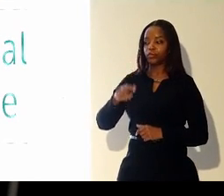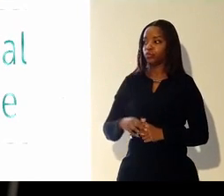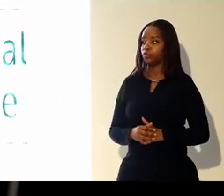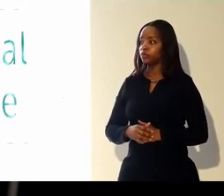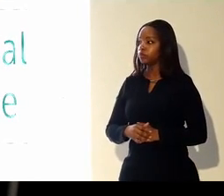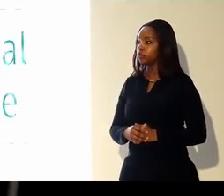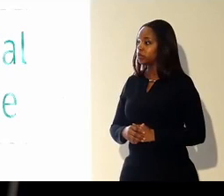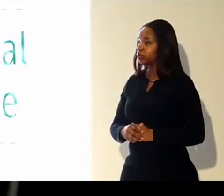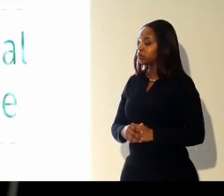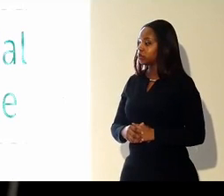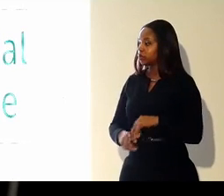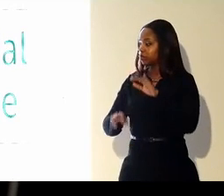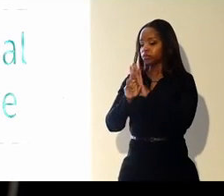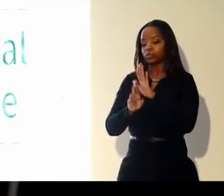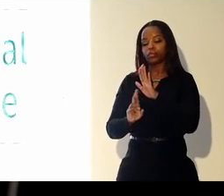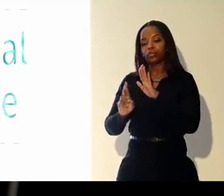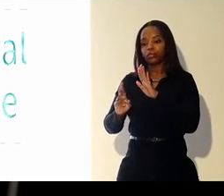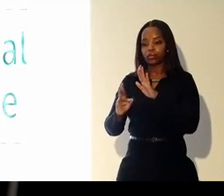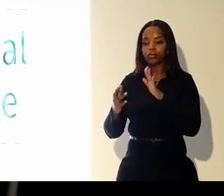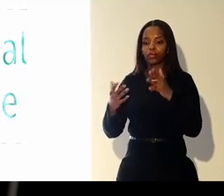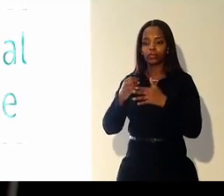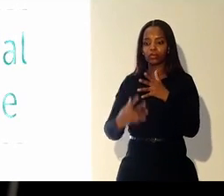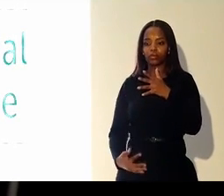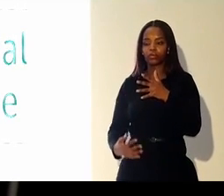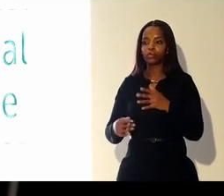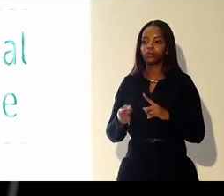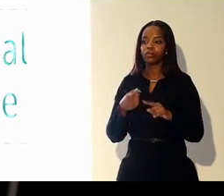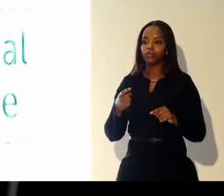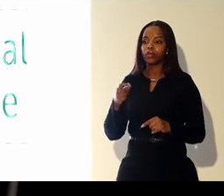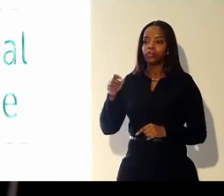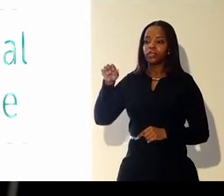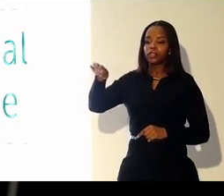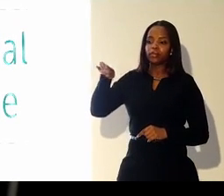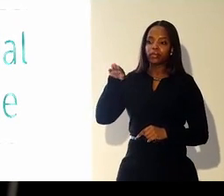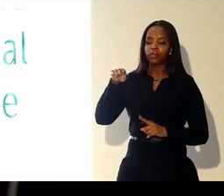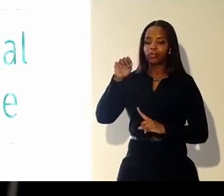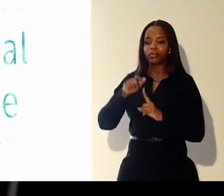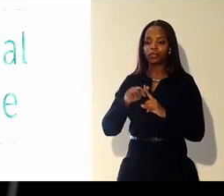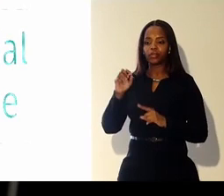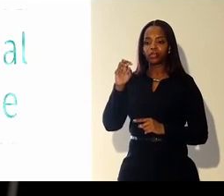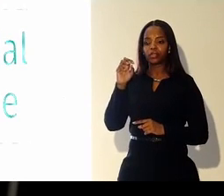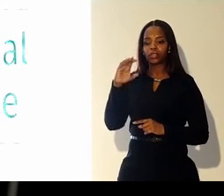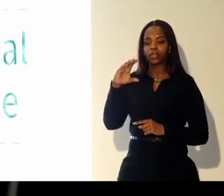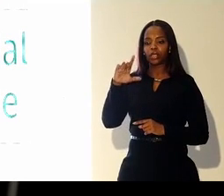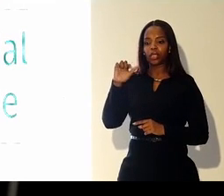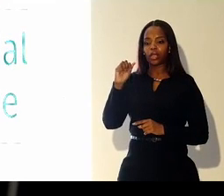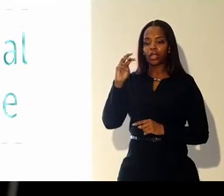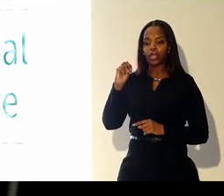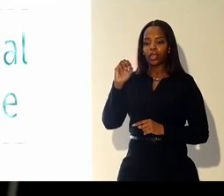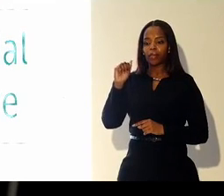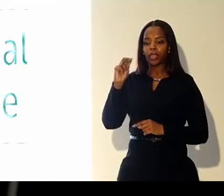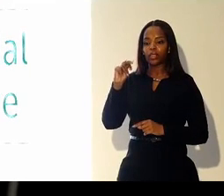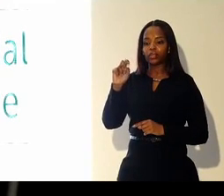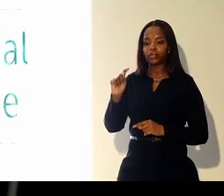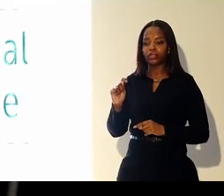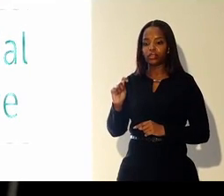the representative of the Tripartite Negotiating Forum from Zimbabwe, Mr. Clemens Vusani, leaders of the